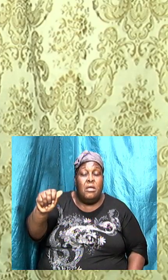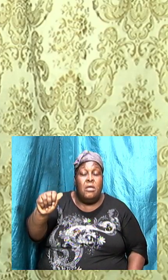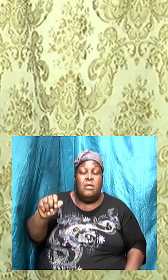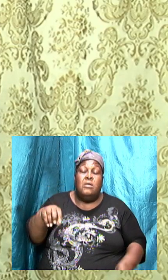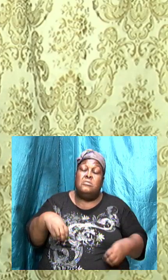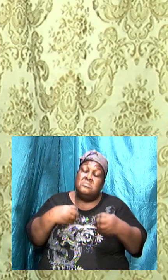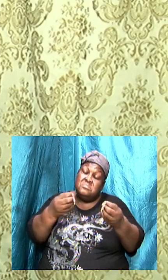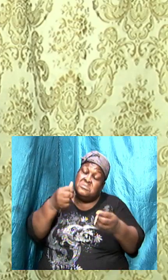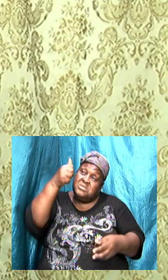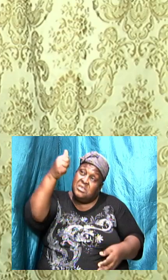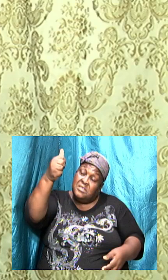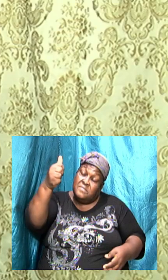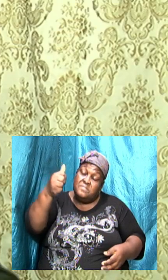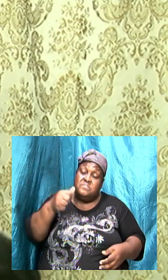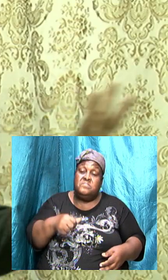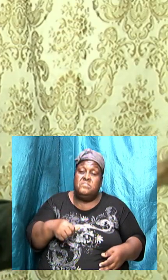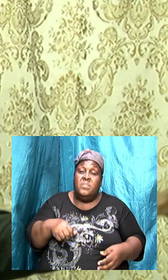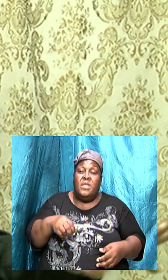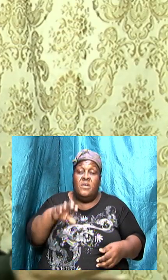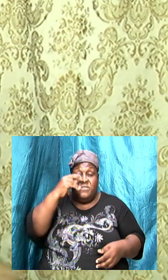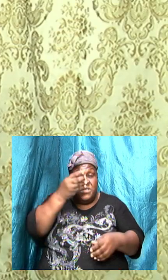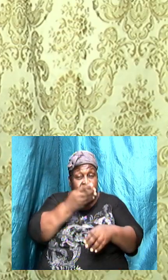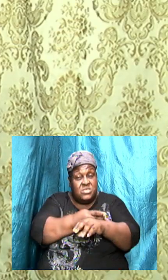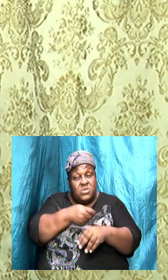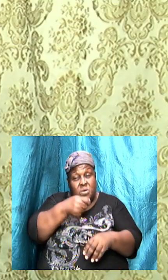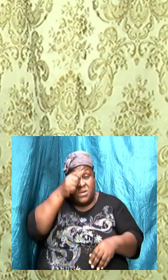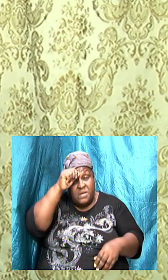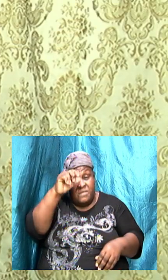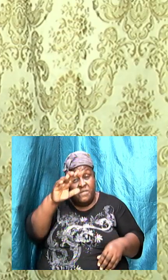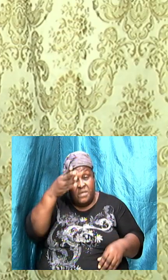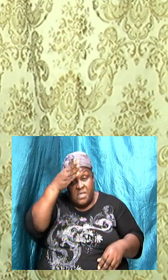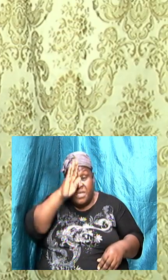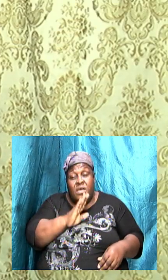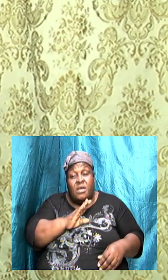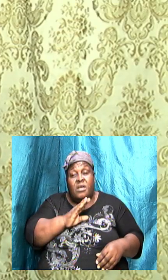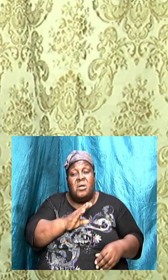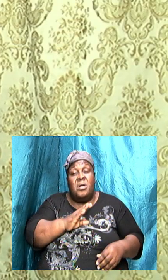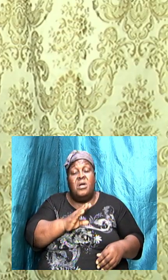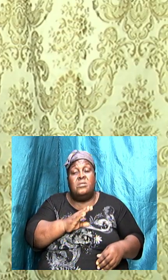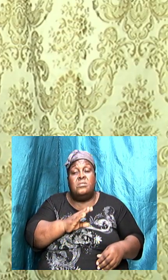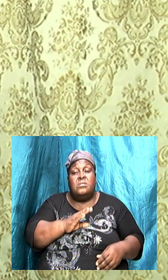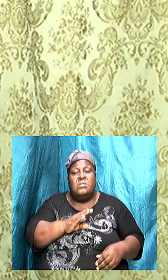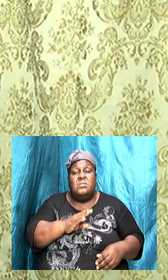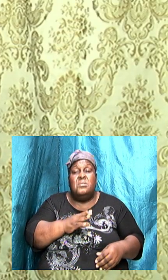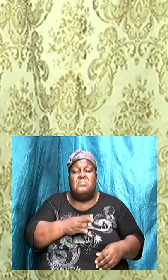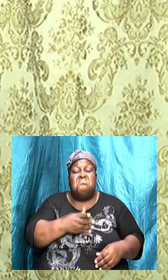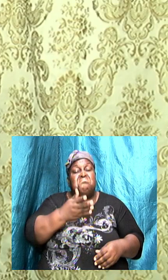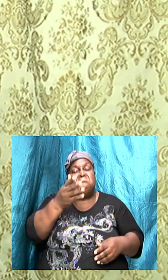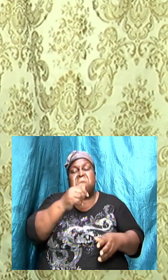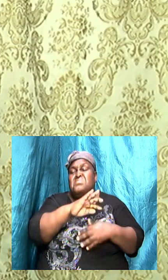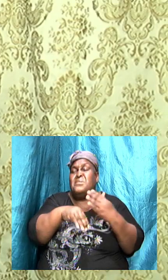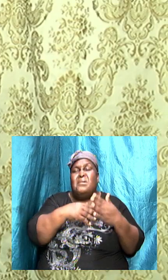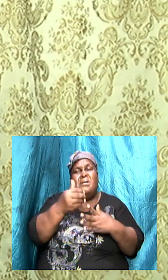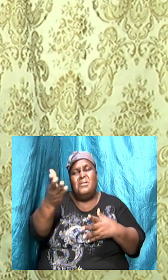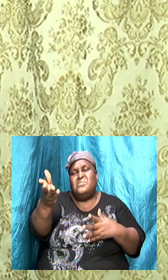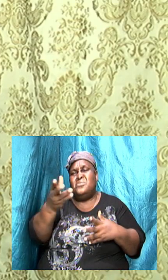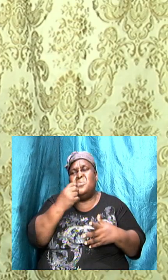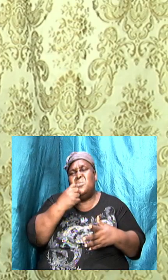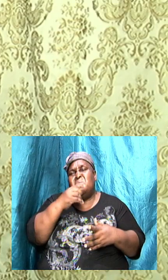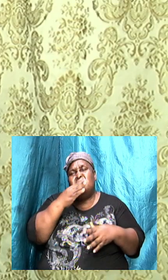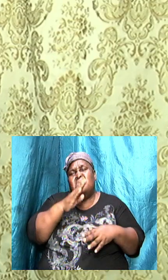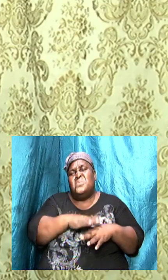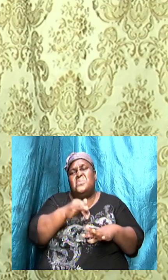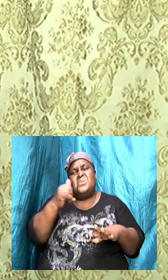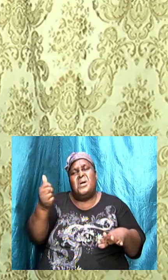counter all those who are calling themselves sons of God. They don't know what they're talking about. But then He's also